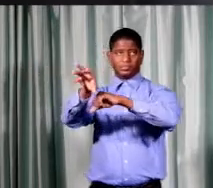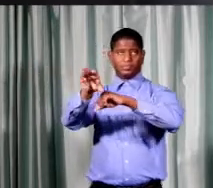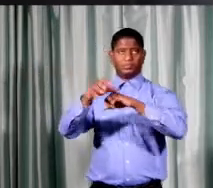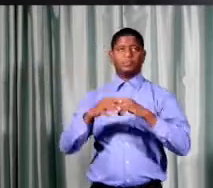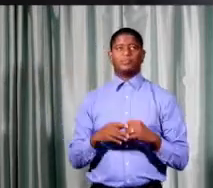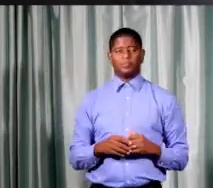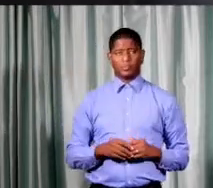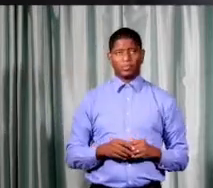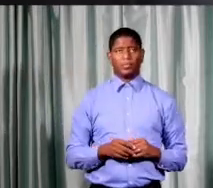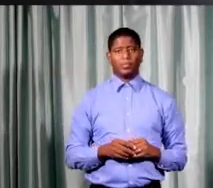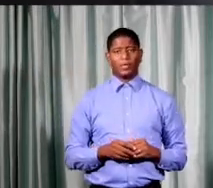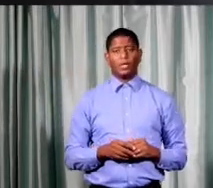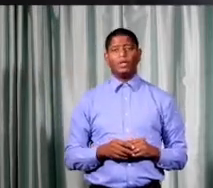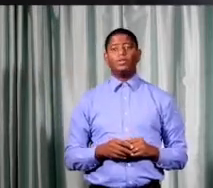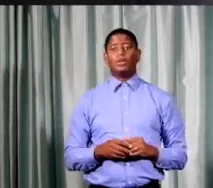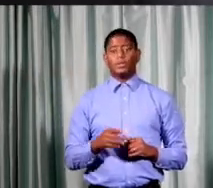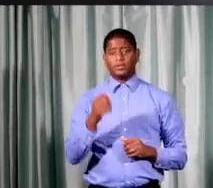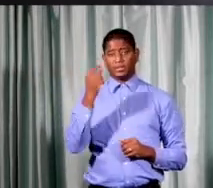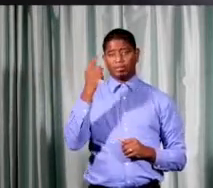a T.